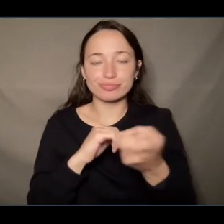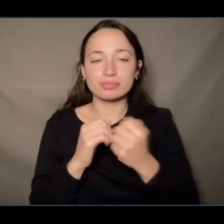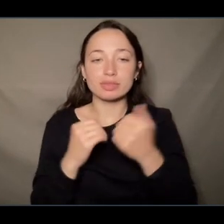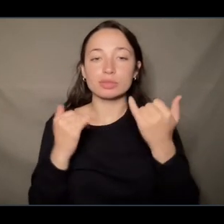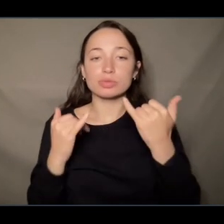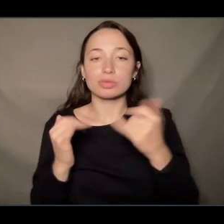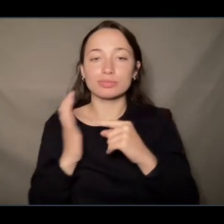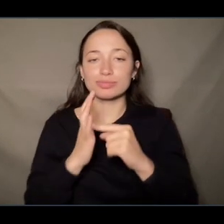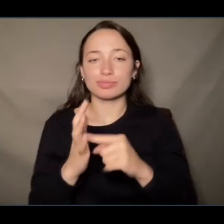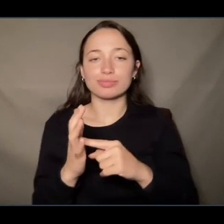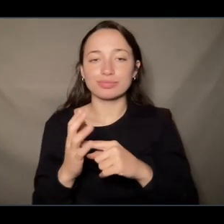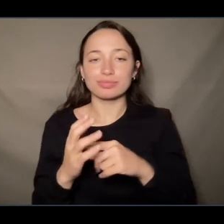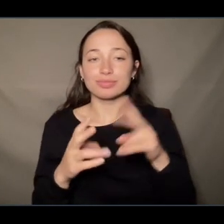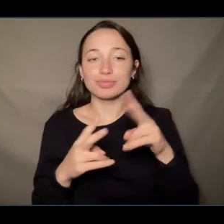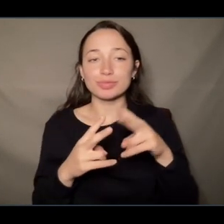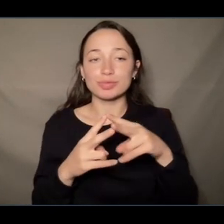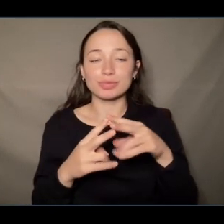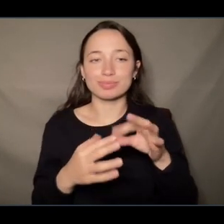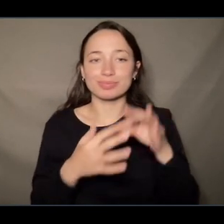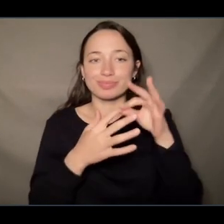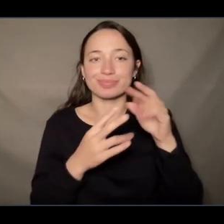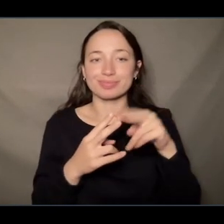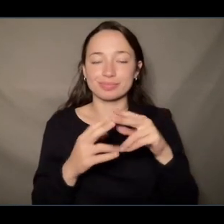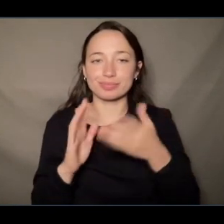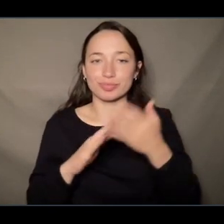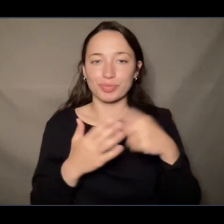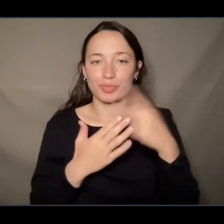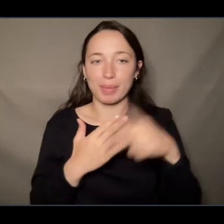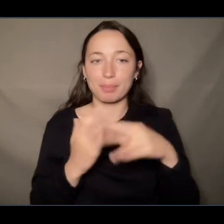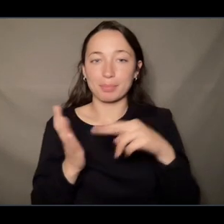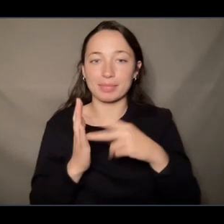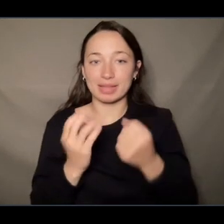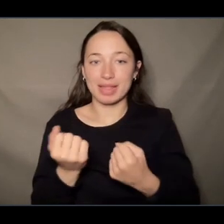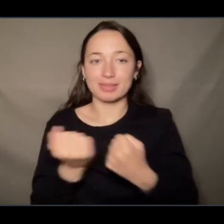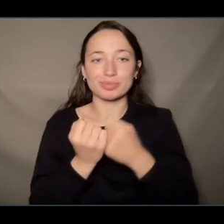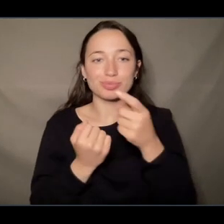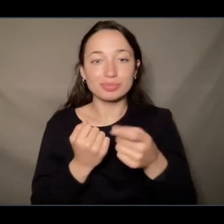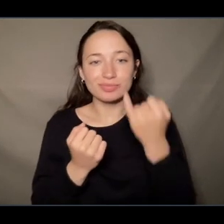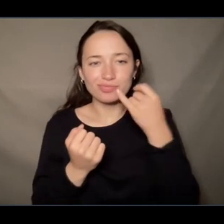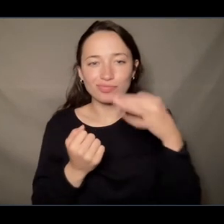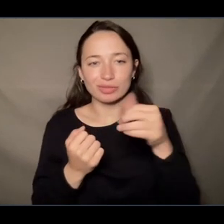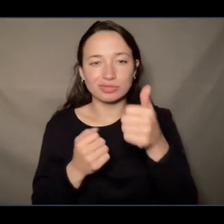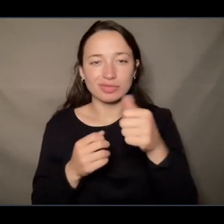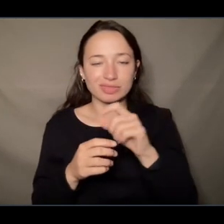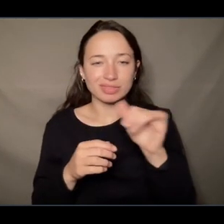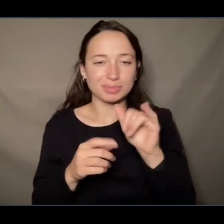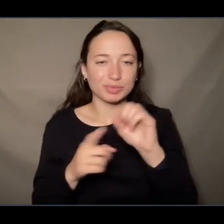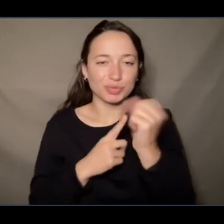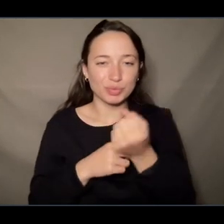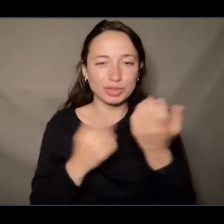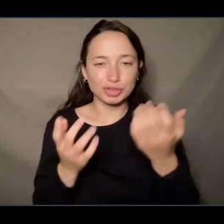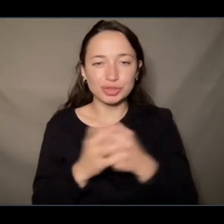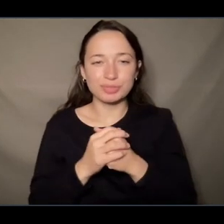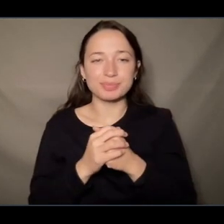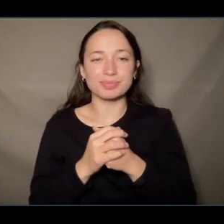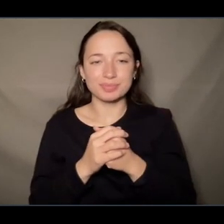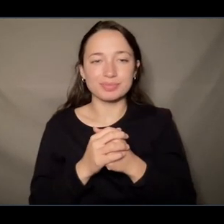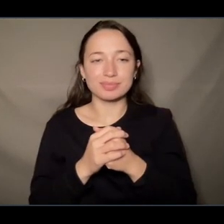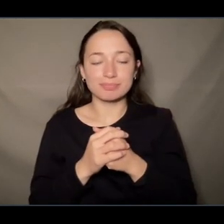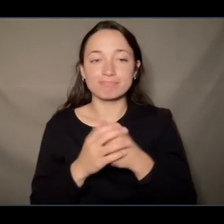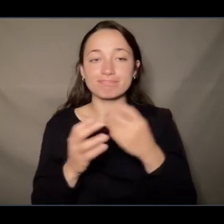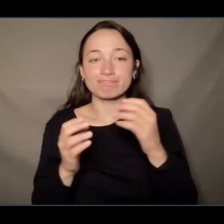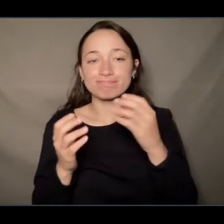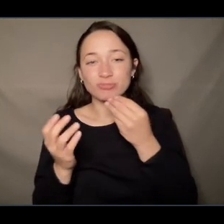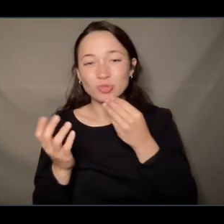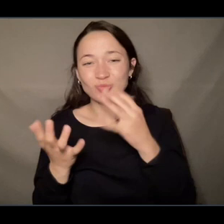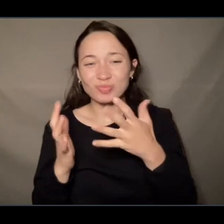shoplifting. Today, we bring you two special guests who run programs which can help you if you find yourself in a similar situation, short